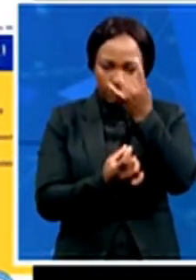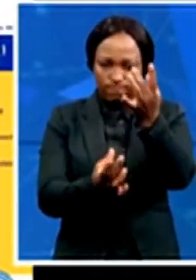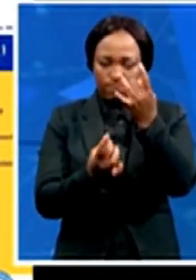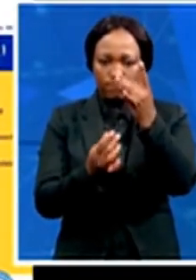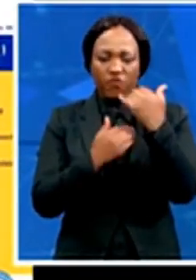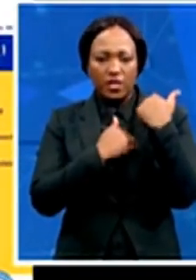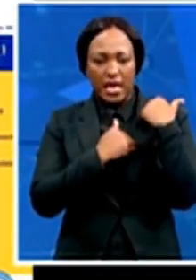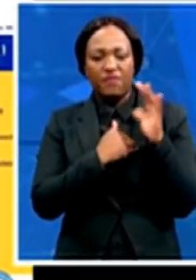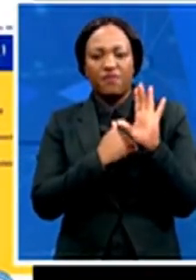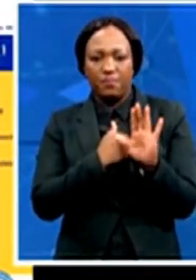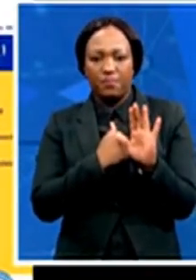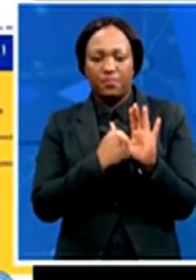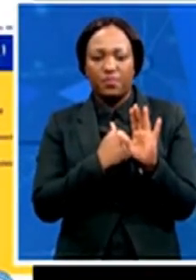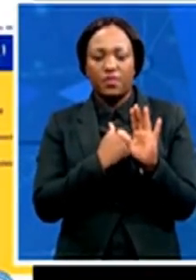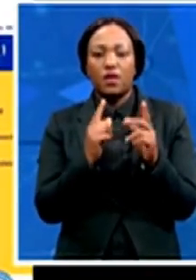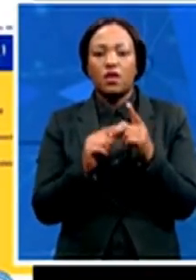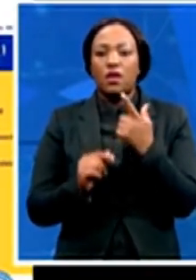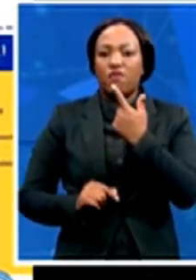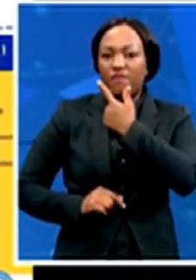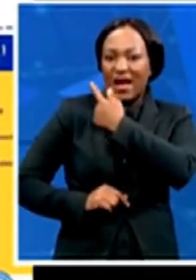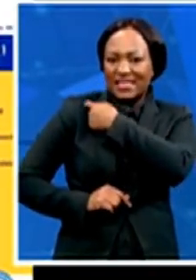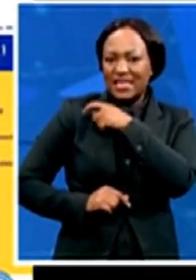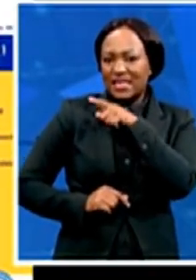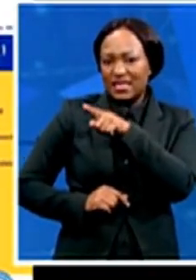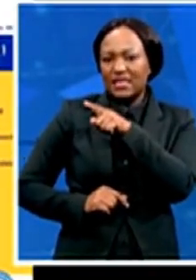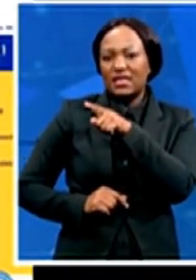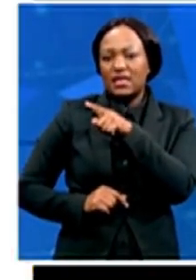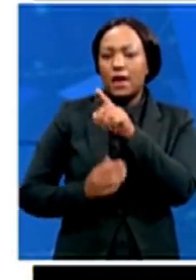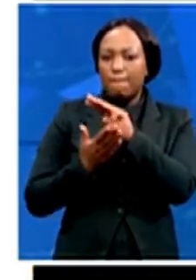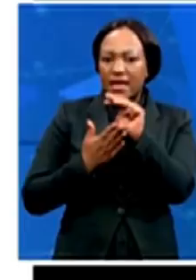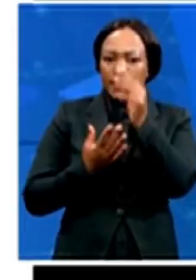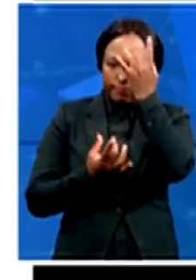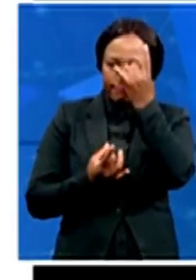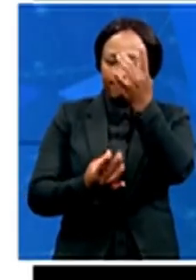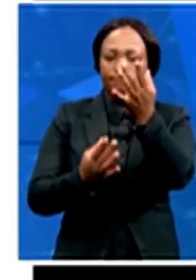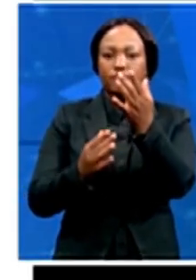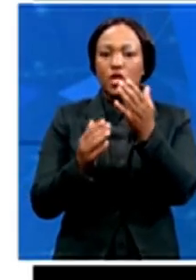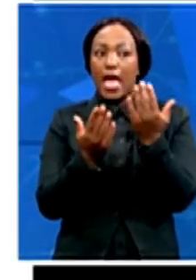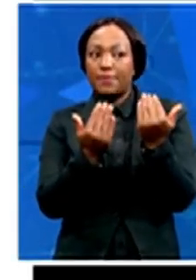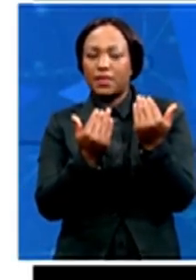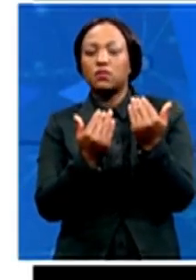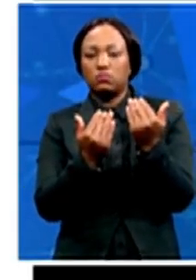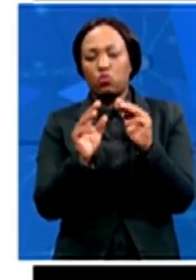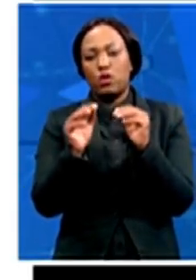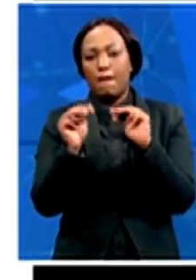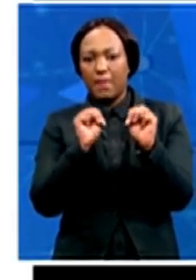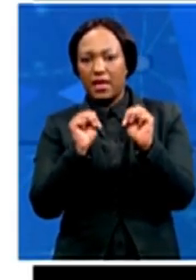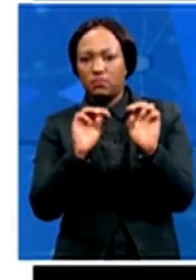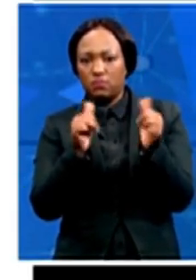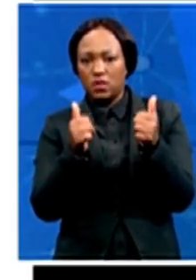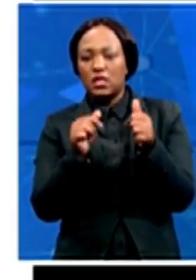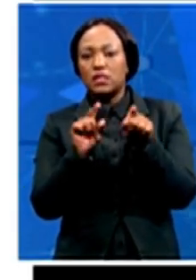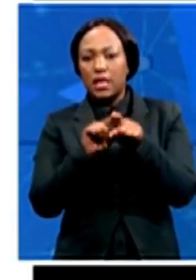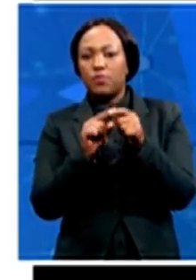vaccination messaging, managing expectation and where we are. The 1 million doses administered,